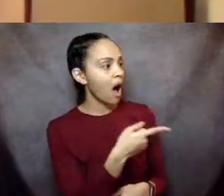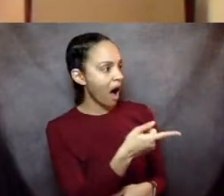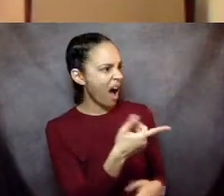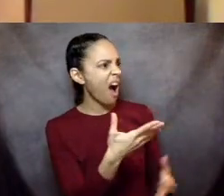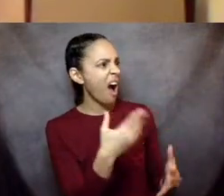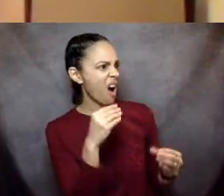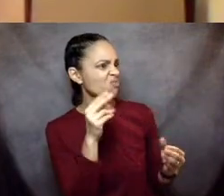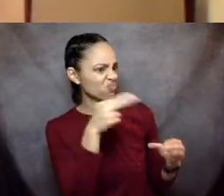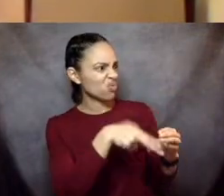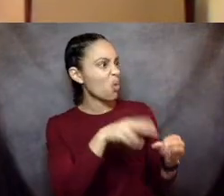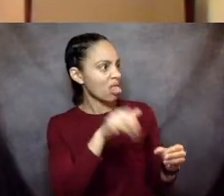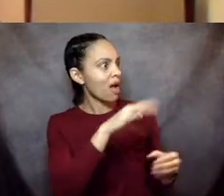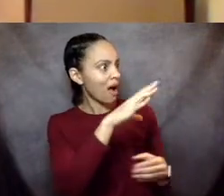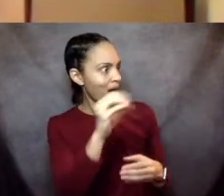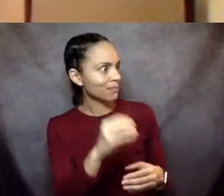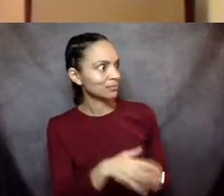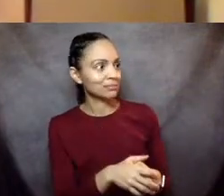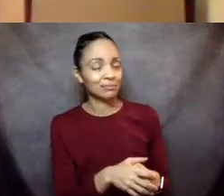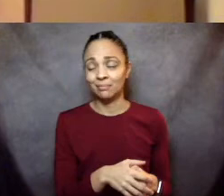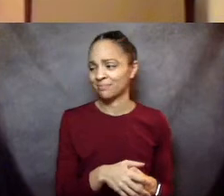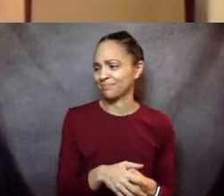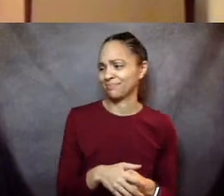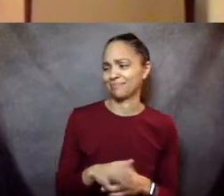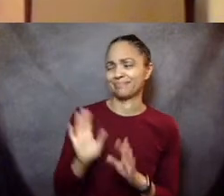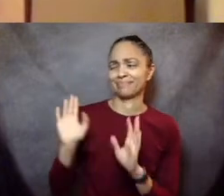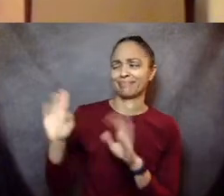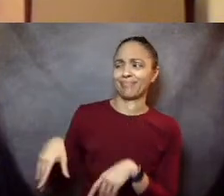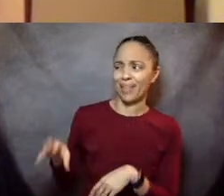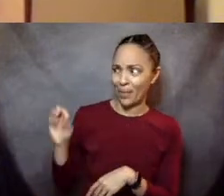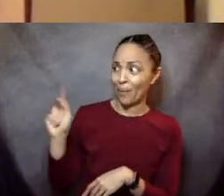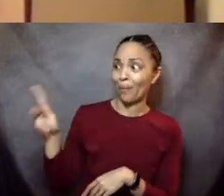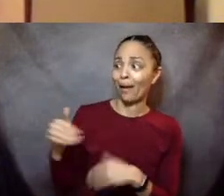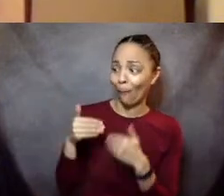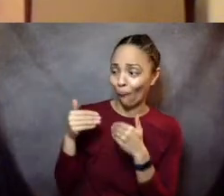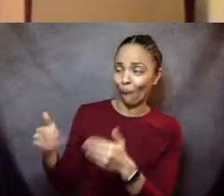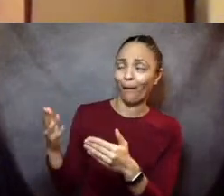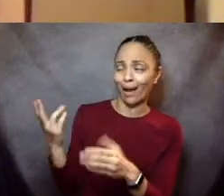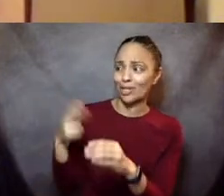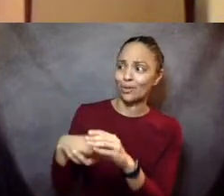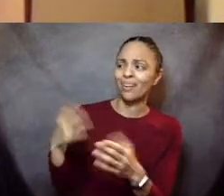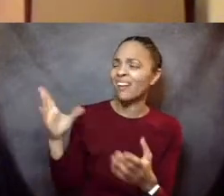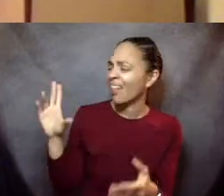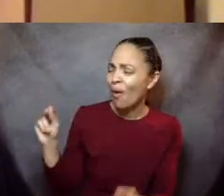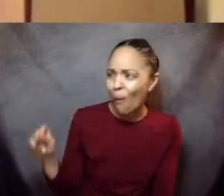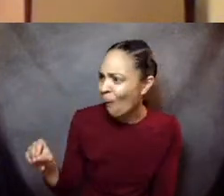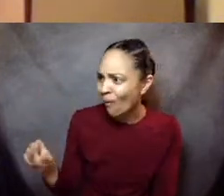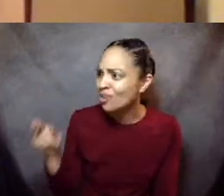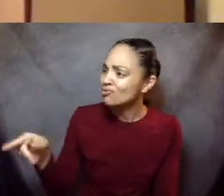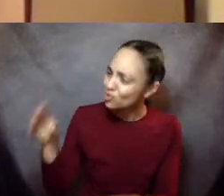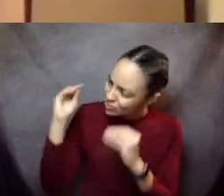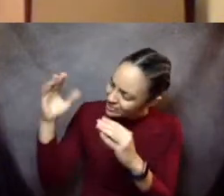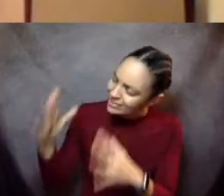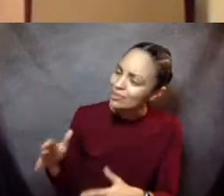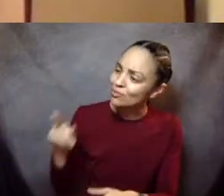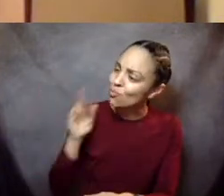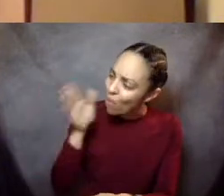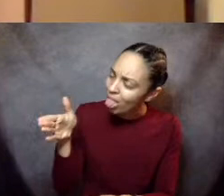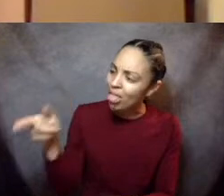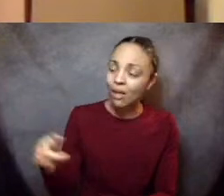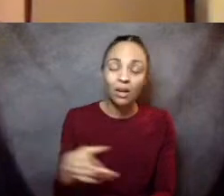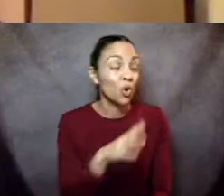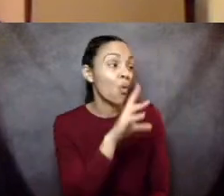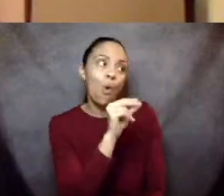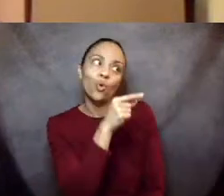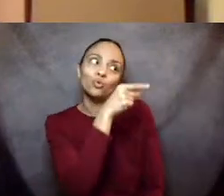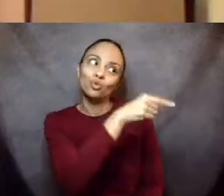company. And she went, yeah, sure. All right, you're going to be a teacher. And I went, no, you're an educator. I'm